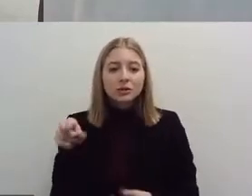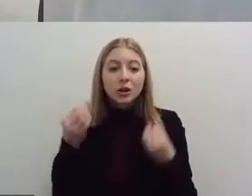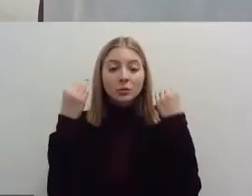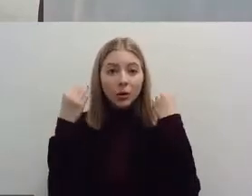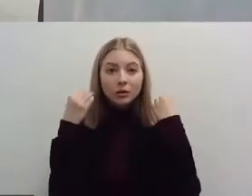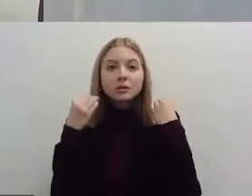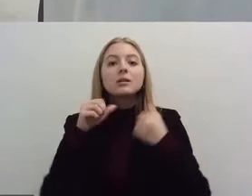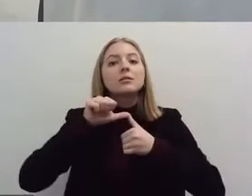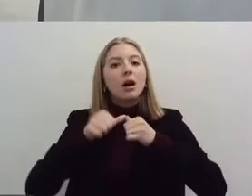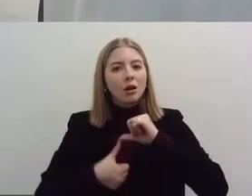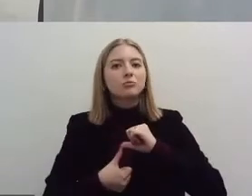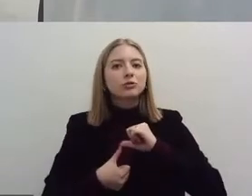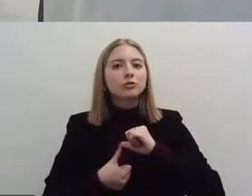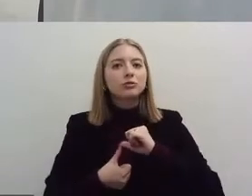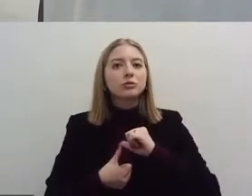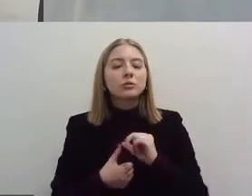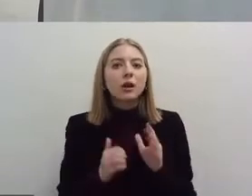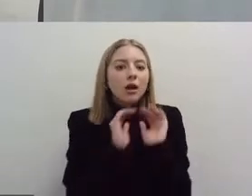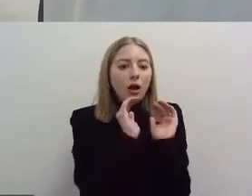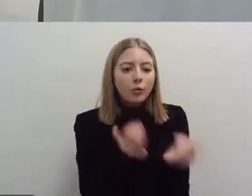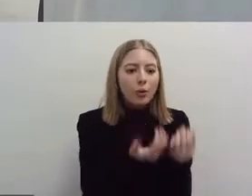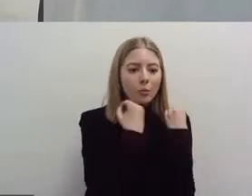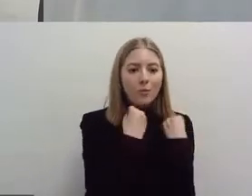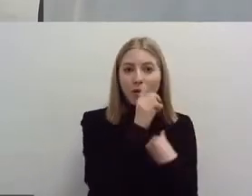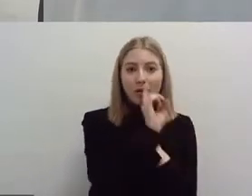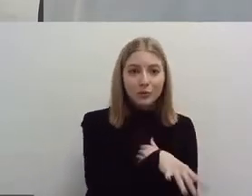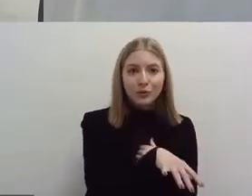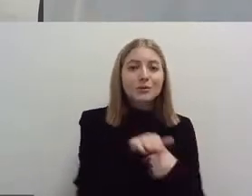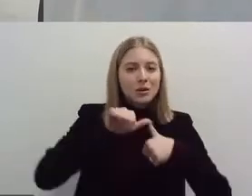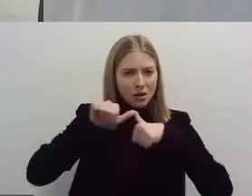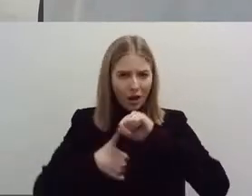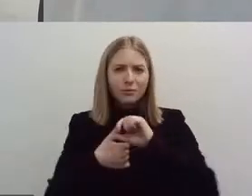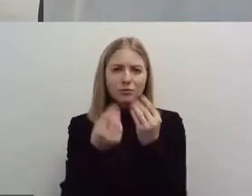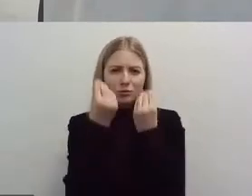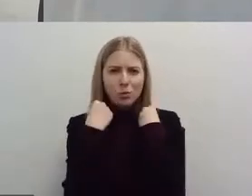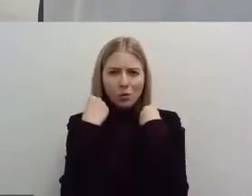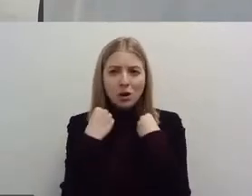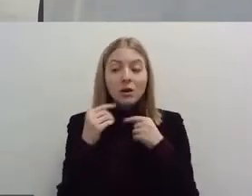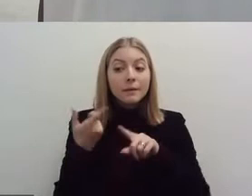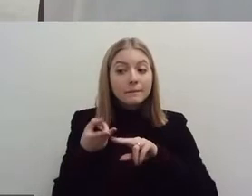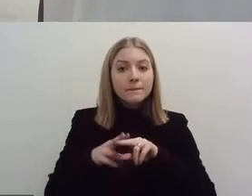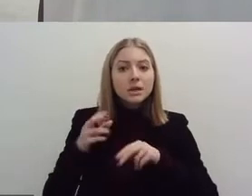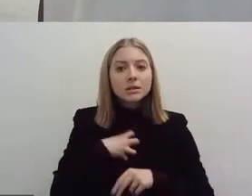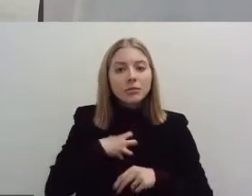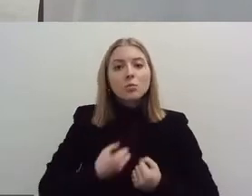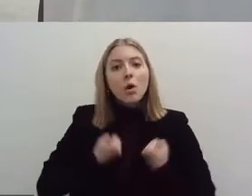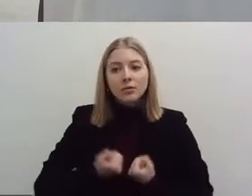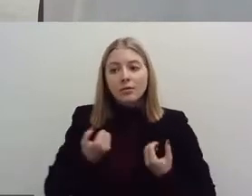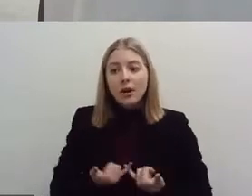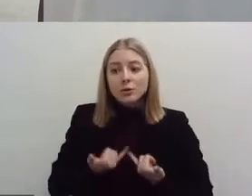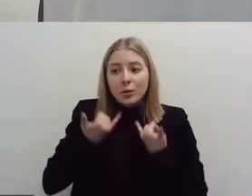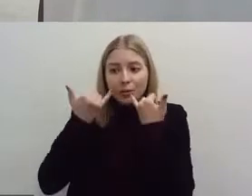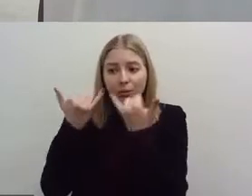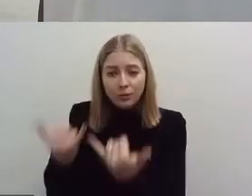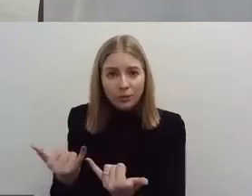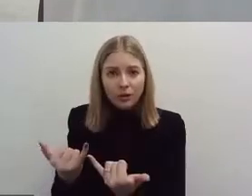just really pulling the motivation down most of the time. They're just learning to get this one very